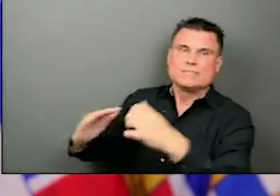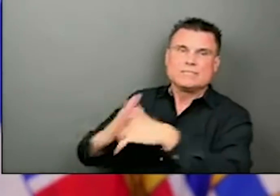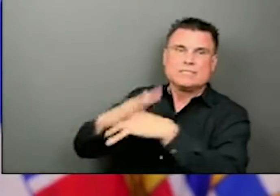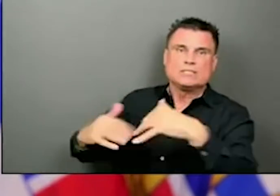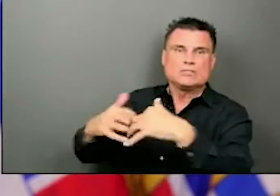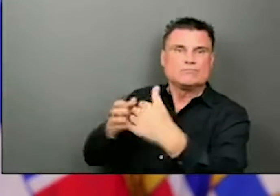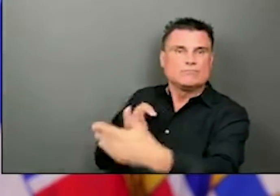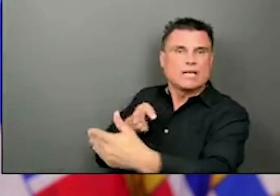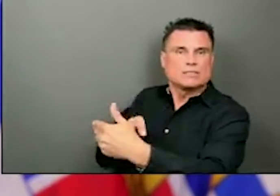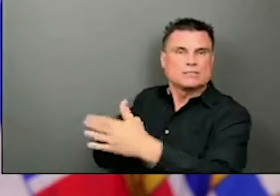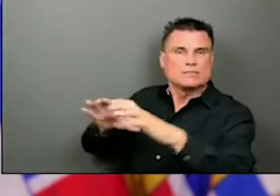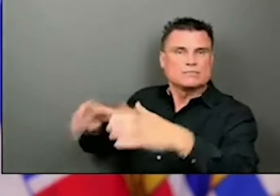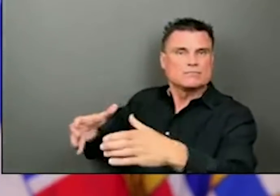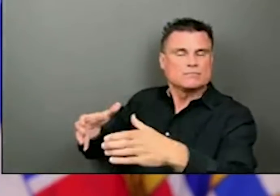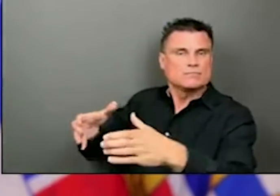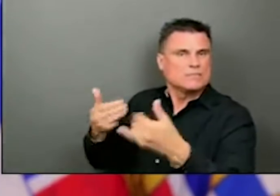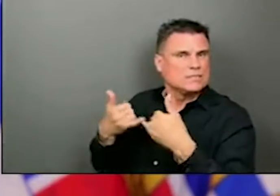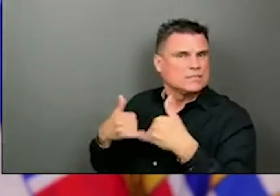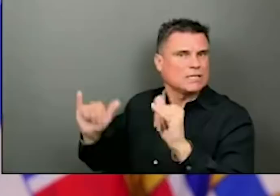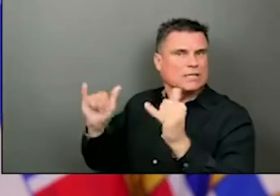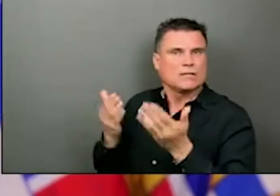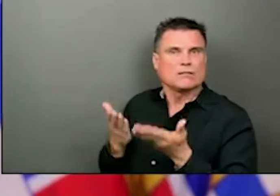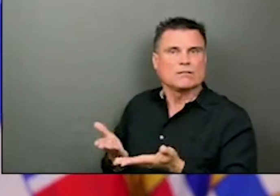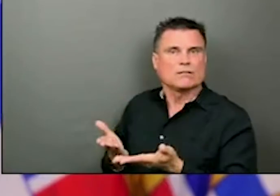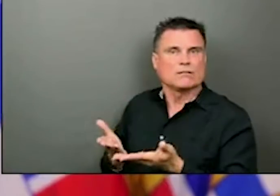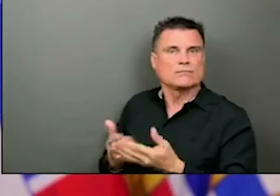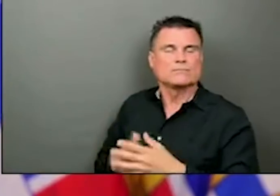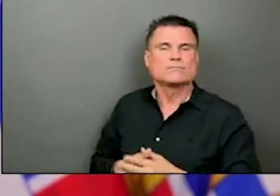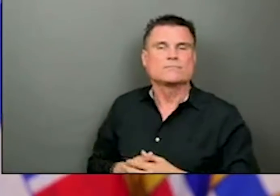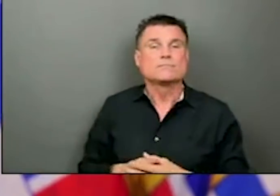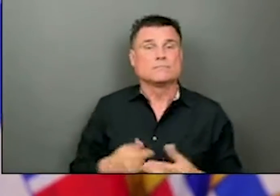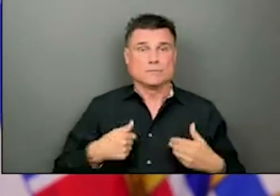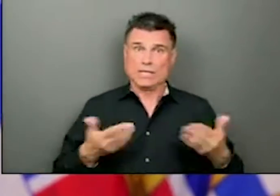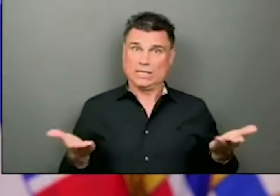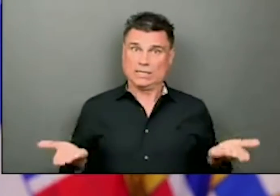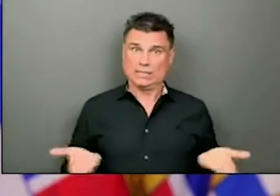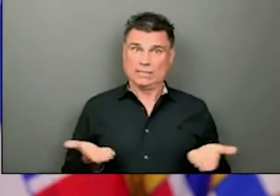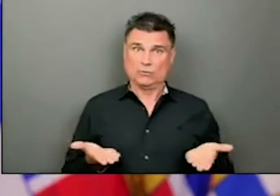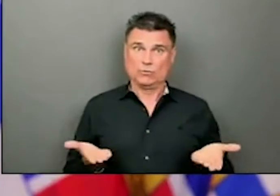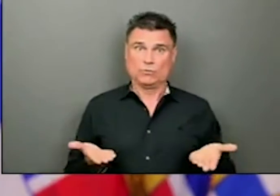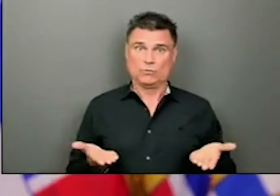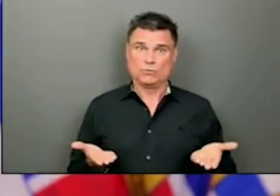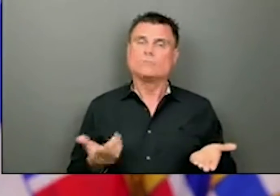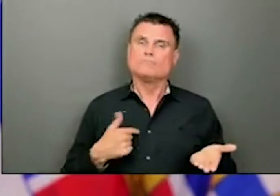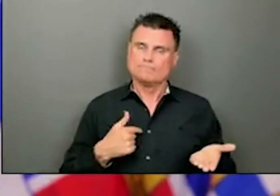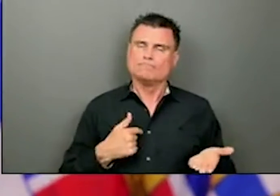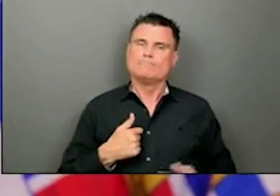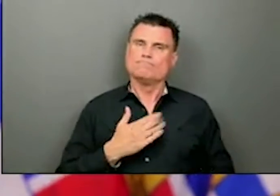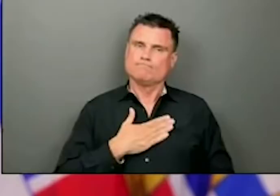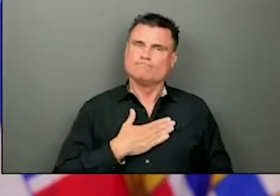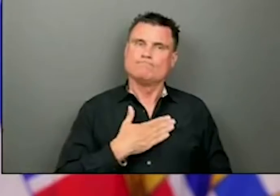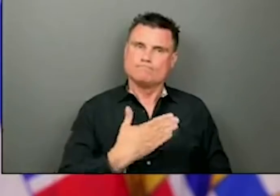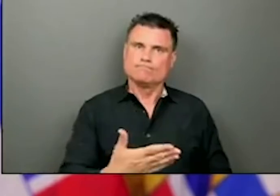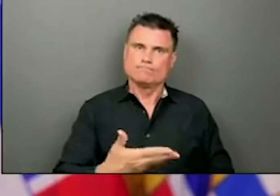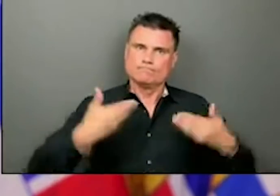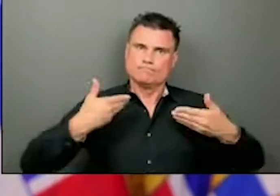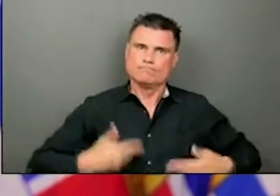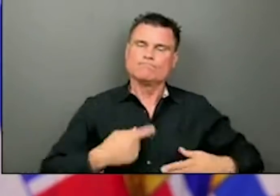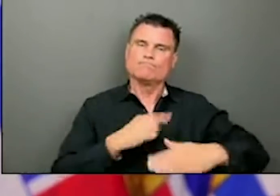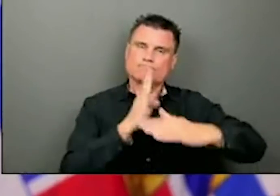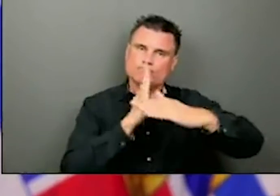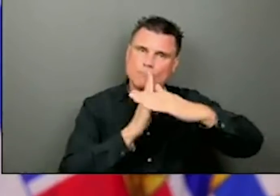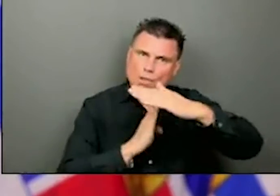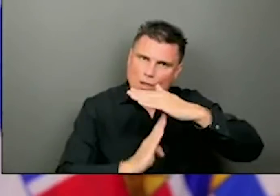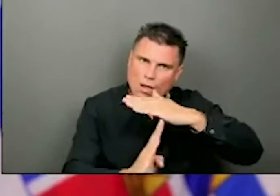and today I'm here again as a humble learner in reconciliation and decolonization. I